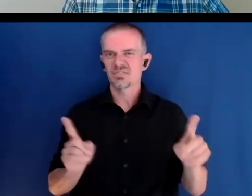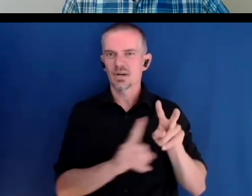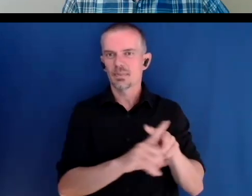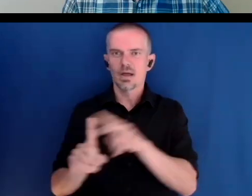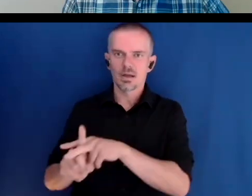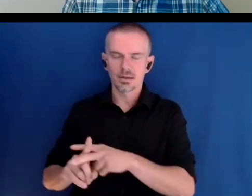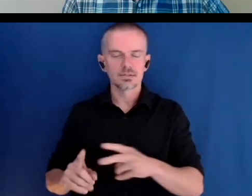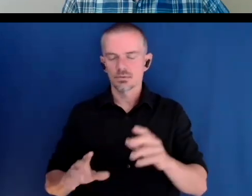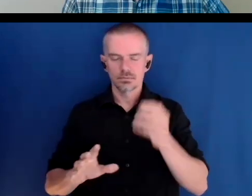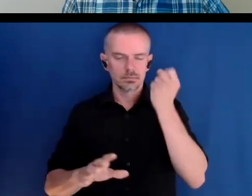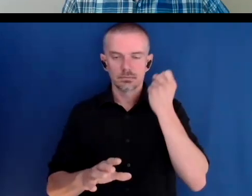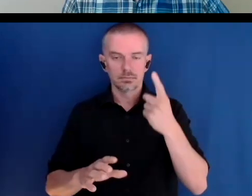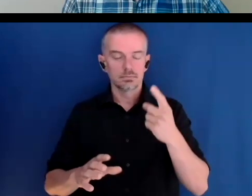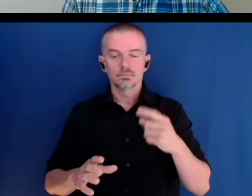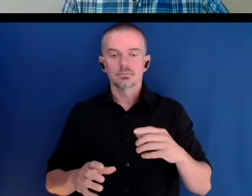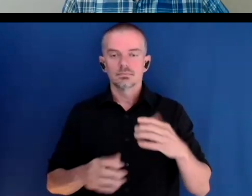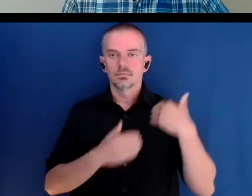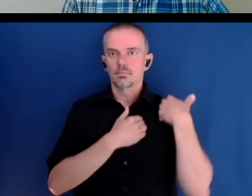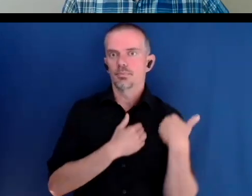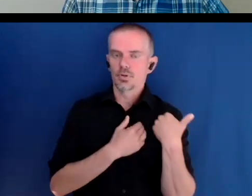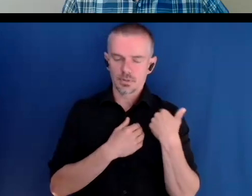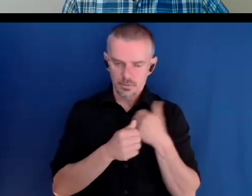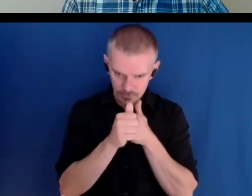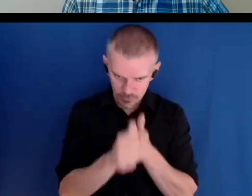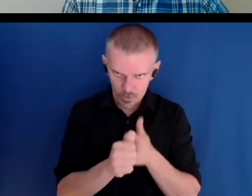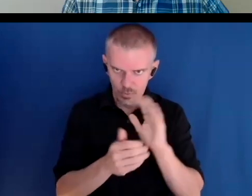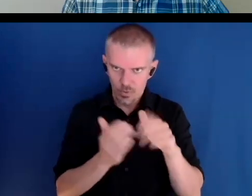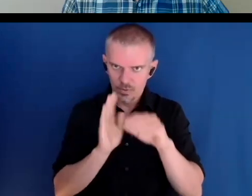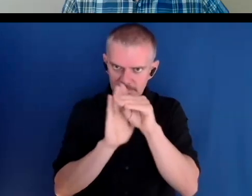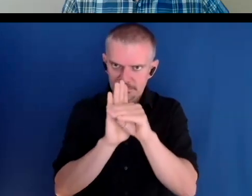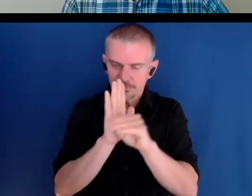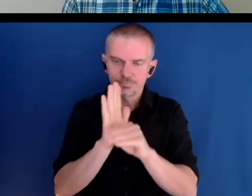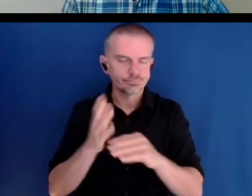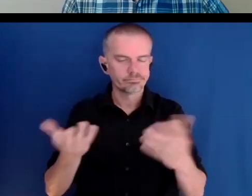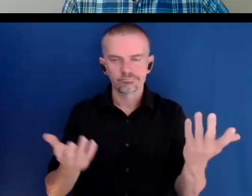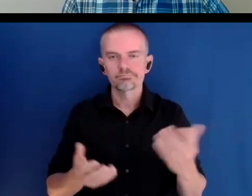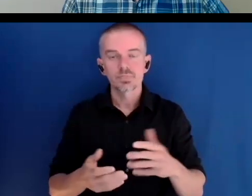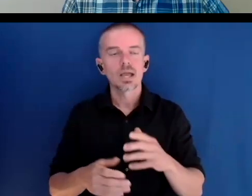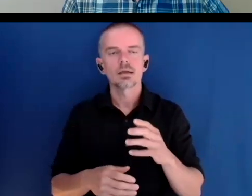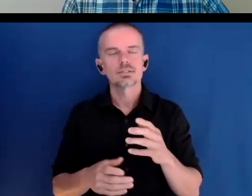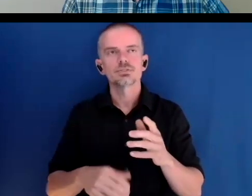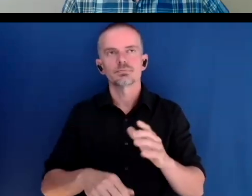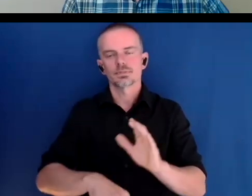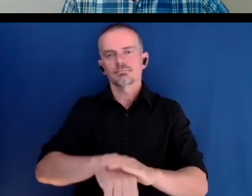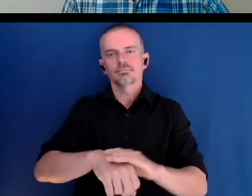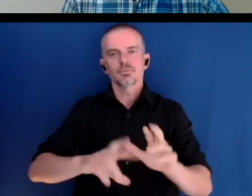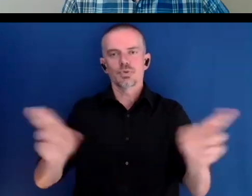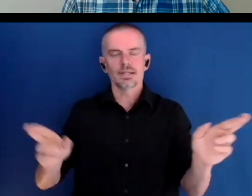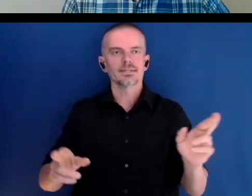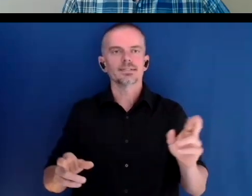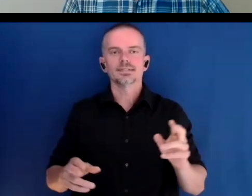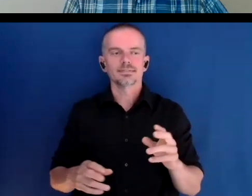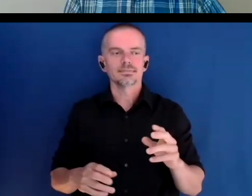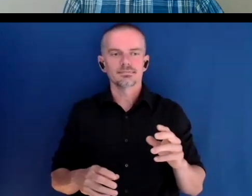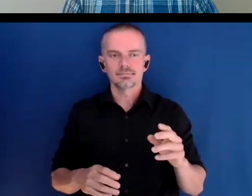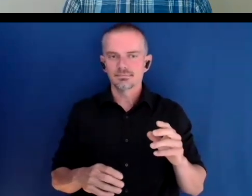just as with any, I think, agreement process and just engagement with the Forest Service, like be prepared to walk through it stepwise,